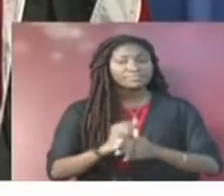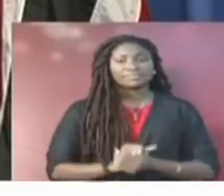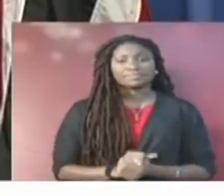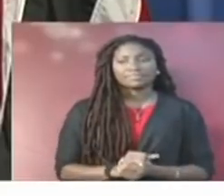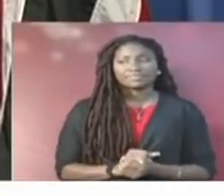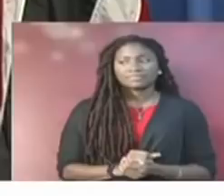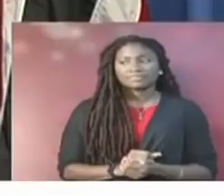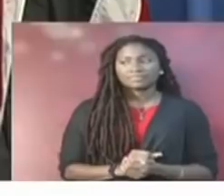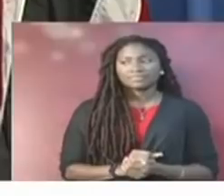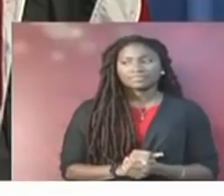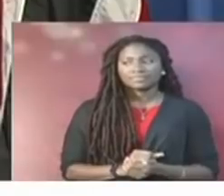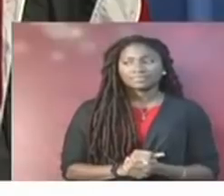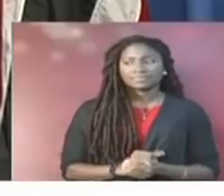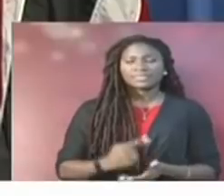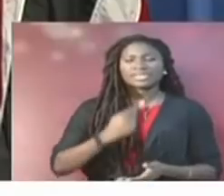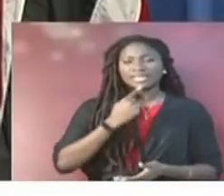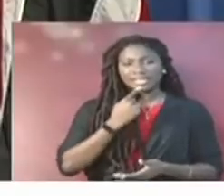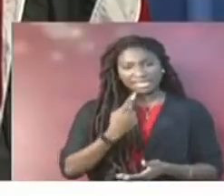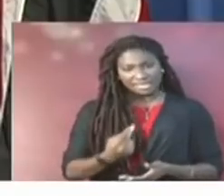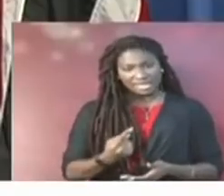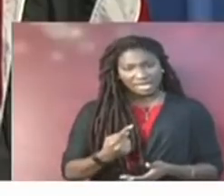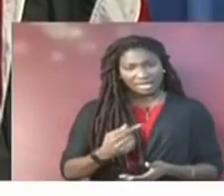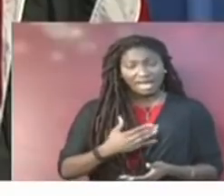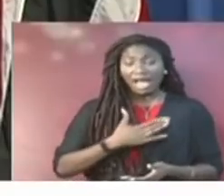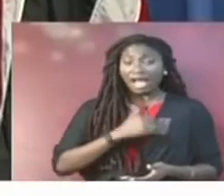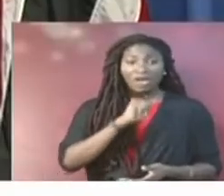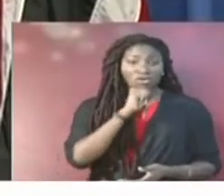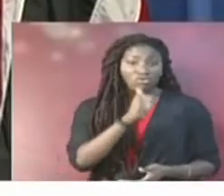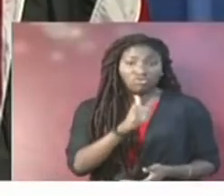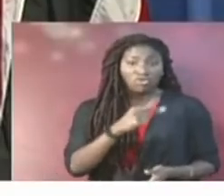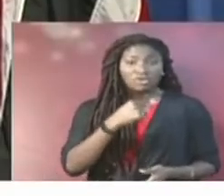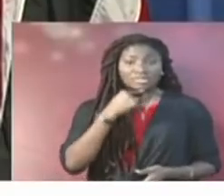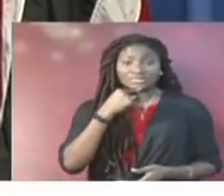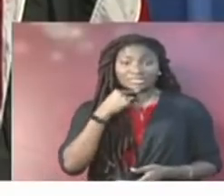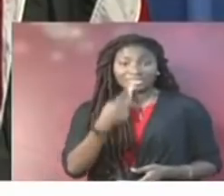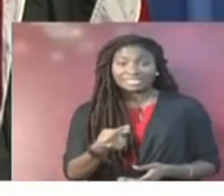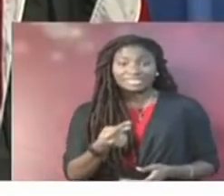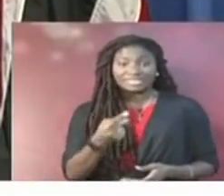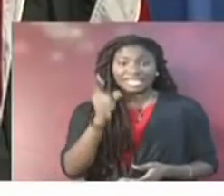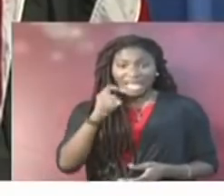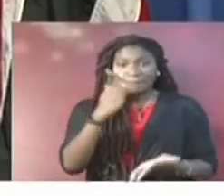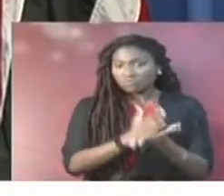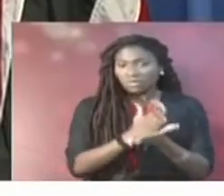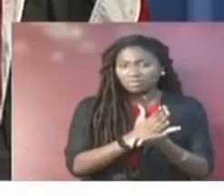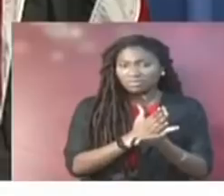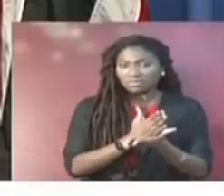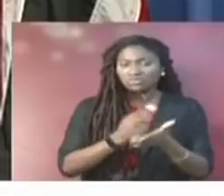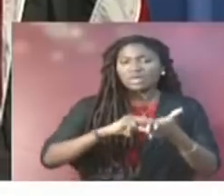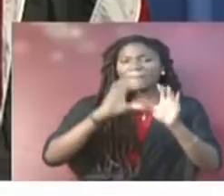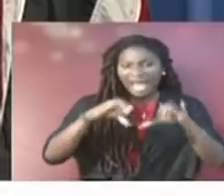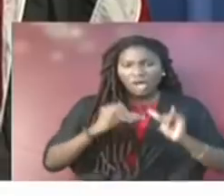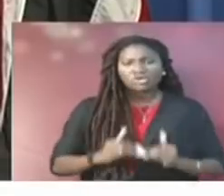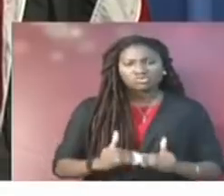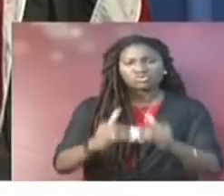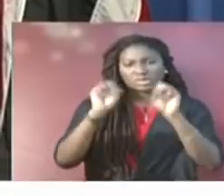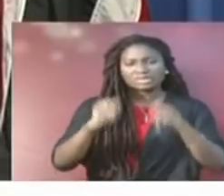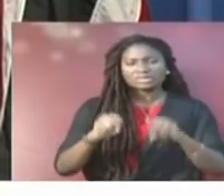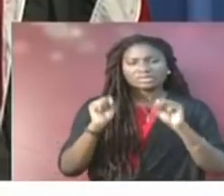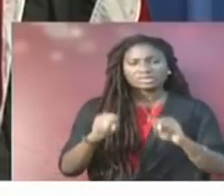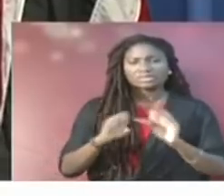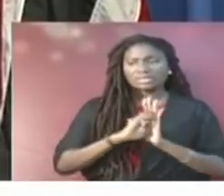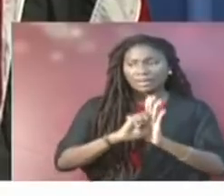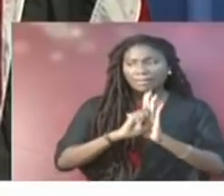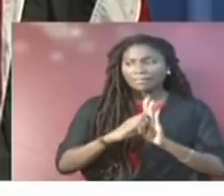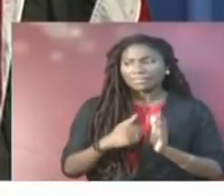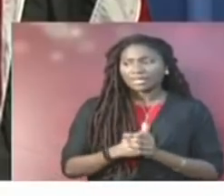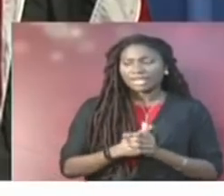said specifically that those things that we have allowed exemptions to, they will continue. For example, we had given an exemption to